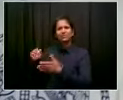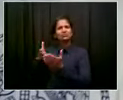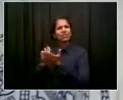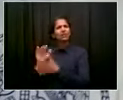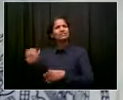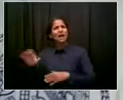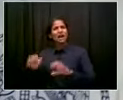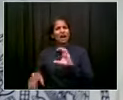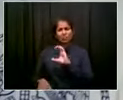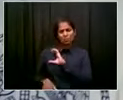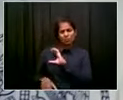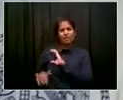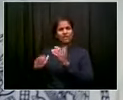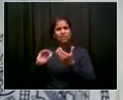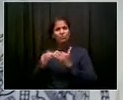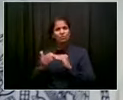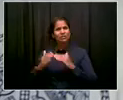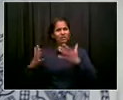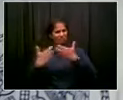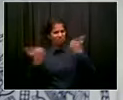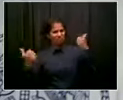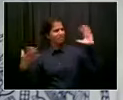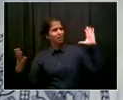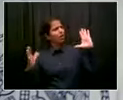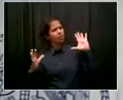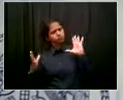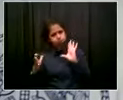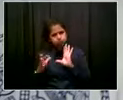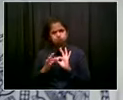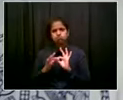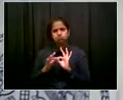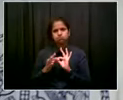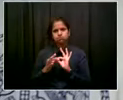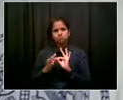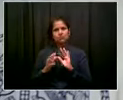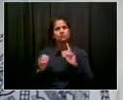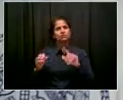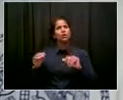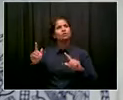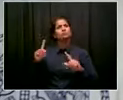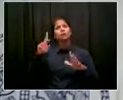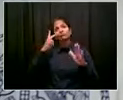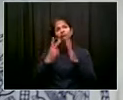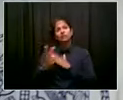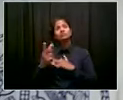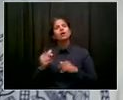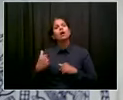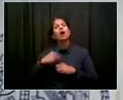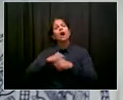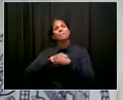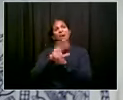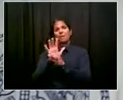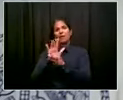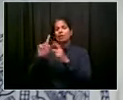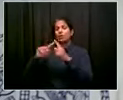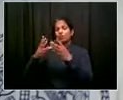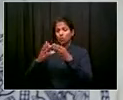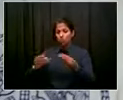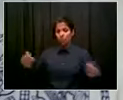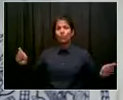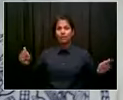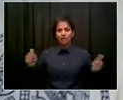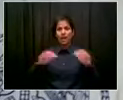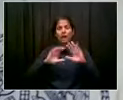anticipate is as we get past the impact of the pandemic we will go back to the full use of neighborhood policing full